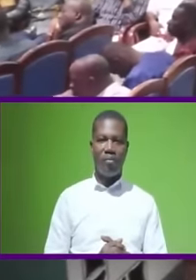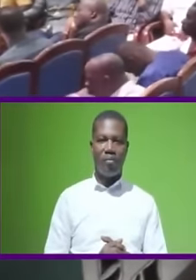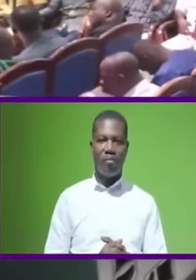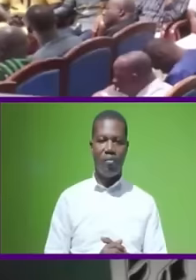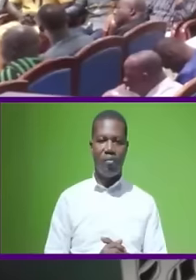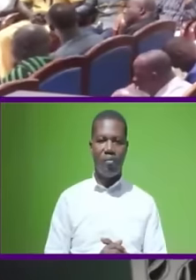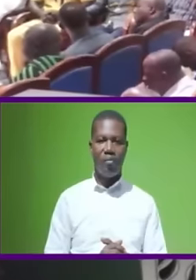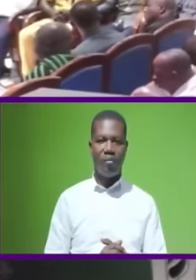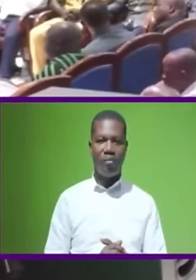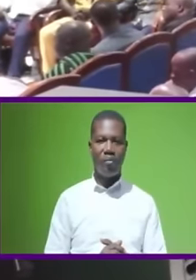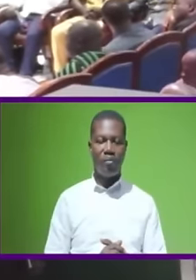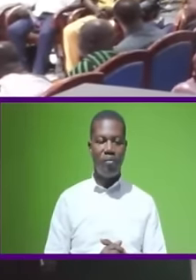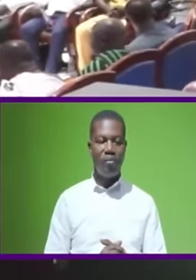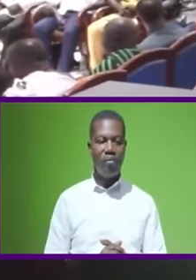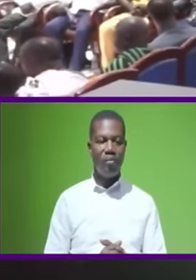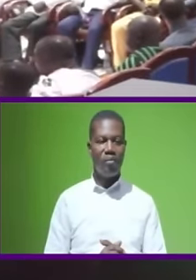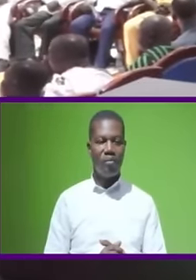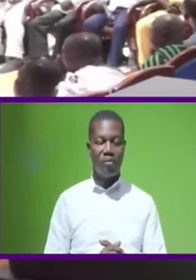God